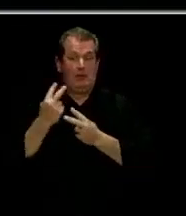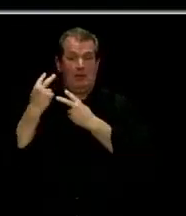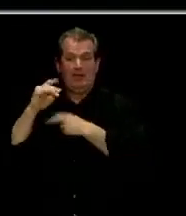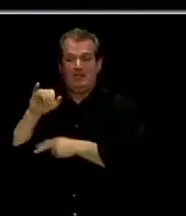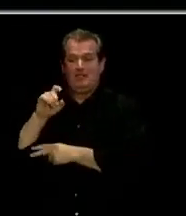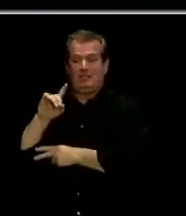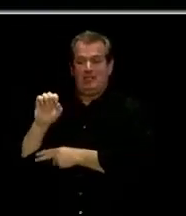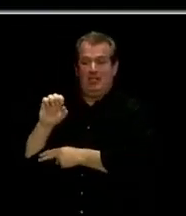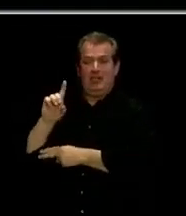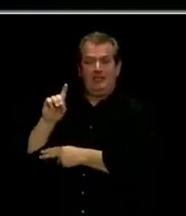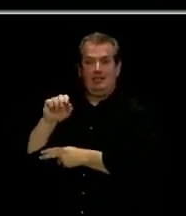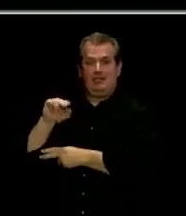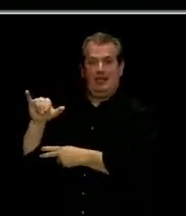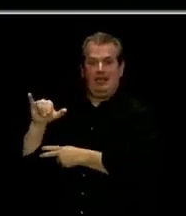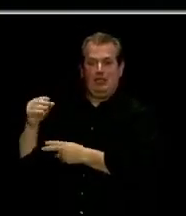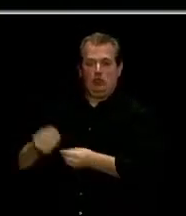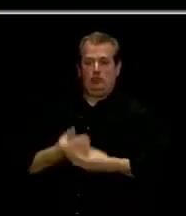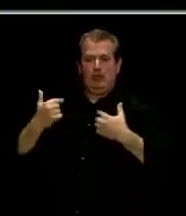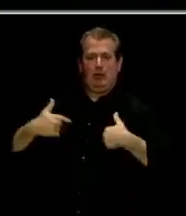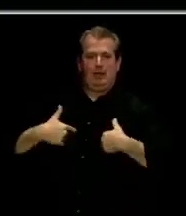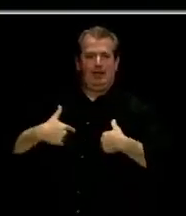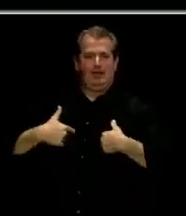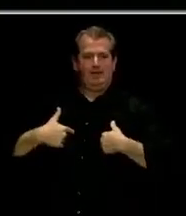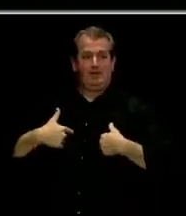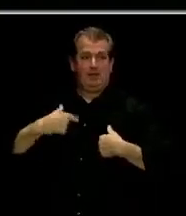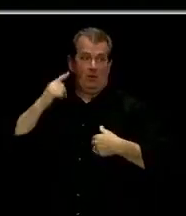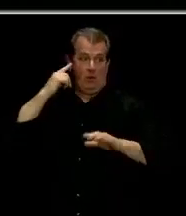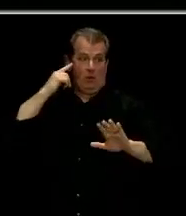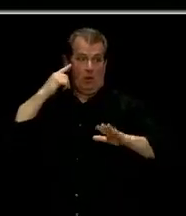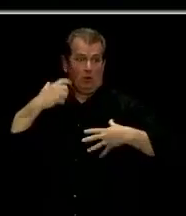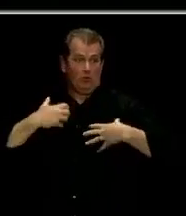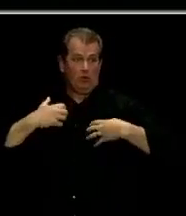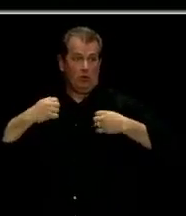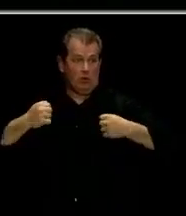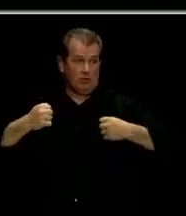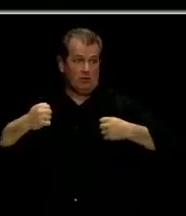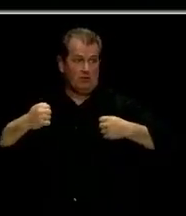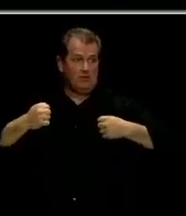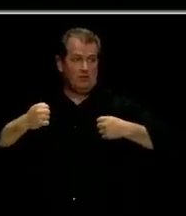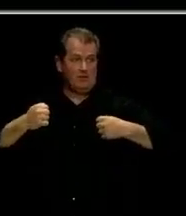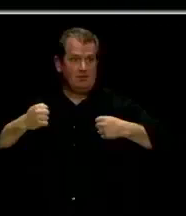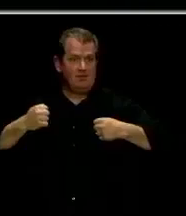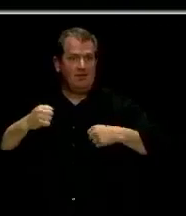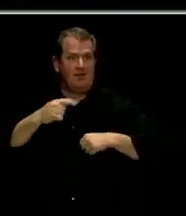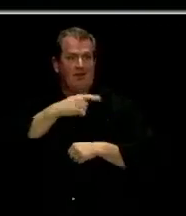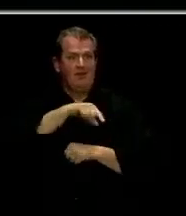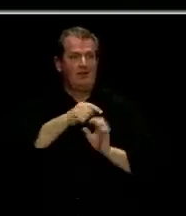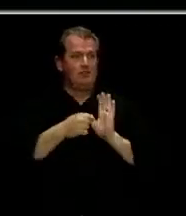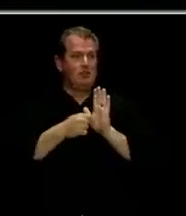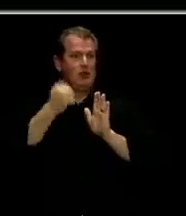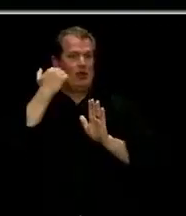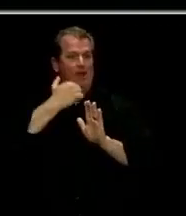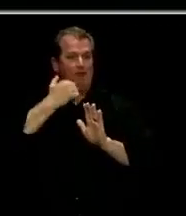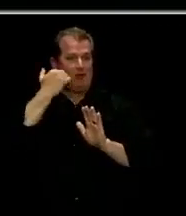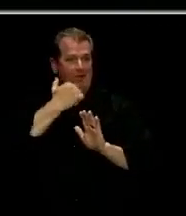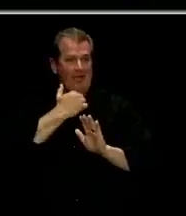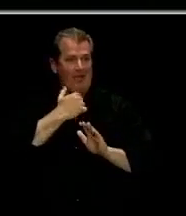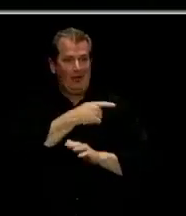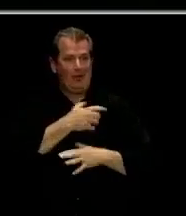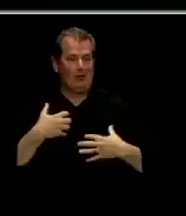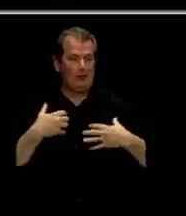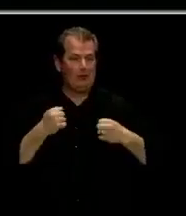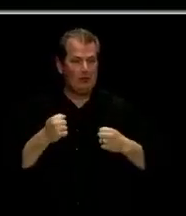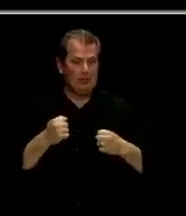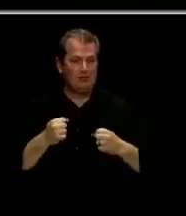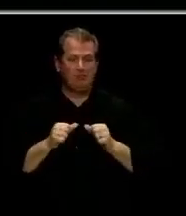my inspiration. The courage, we heard this from Surgeon General, the courage that they showed every day, the strength, the